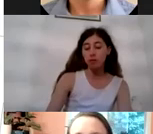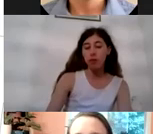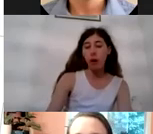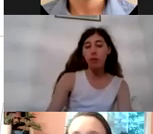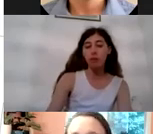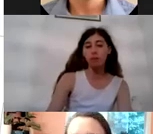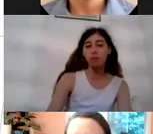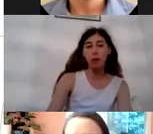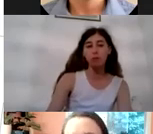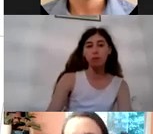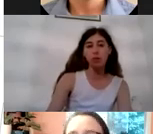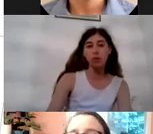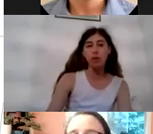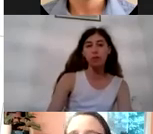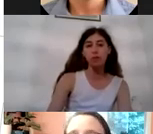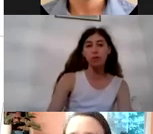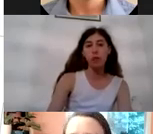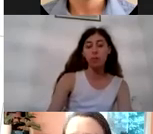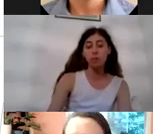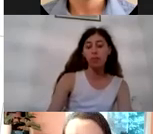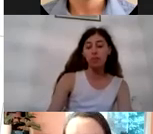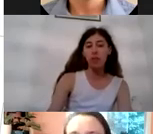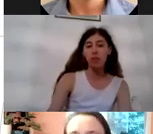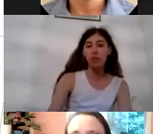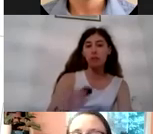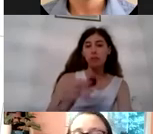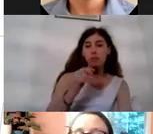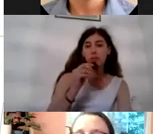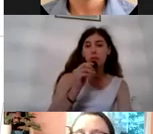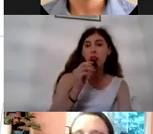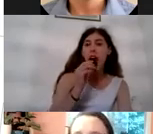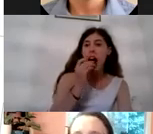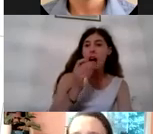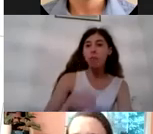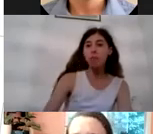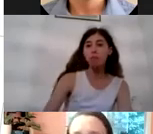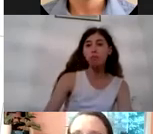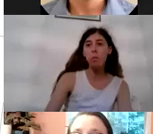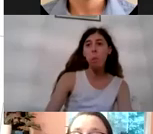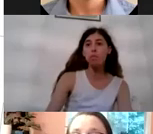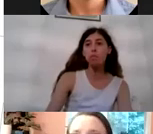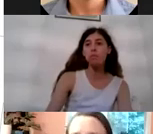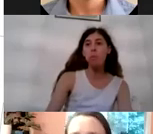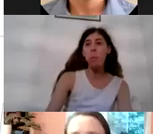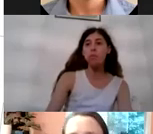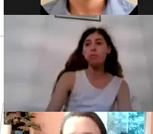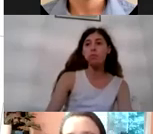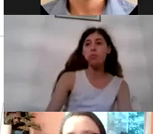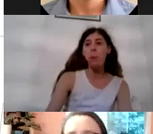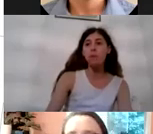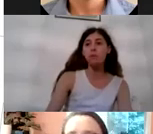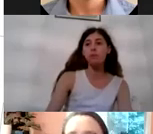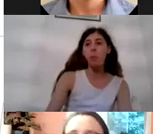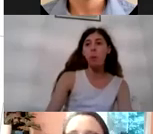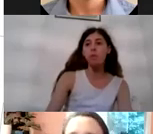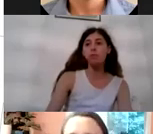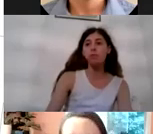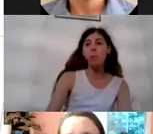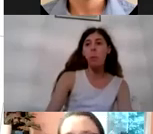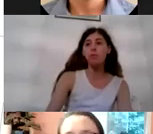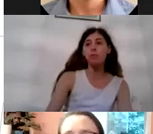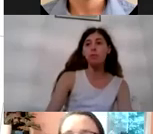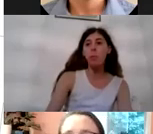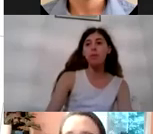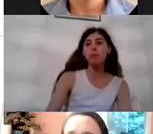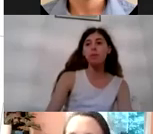And in order to, one of the reasons to do this is so people can take their memories and talk